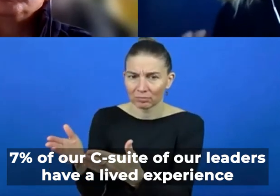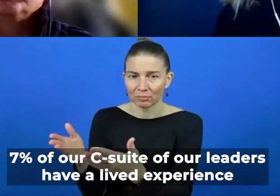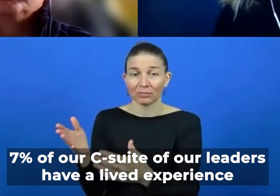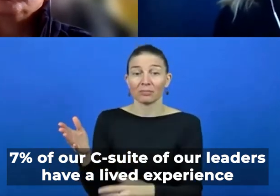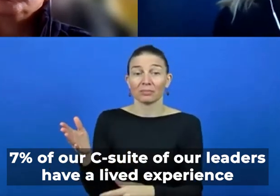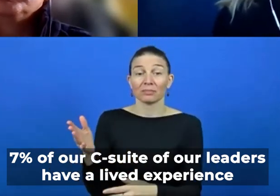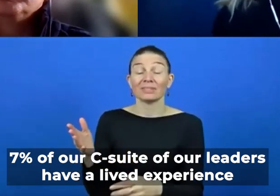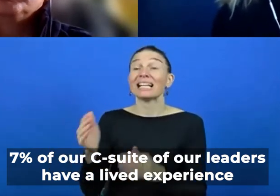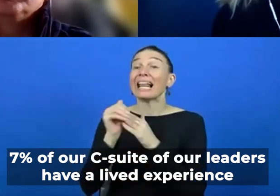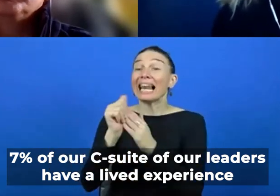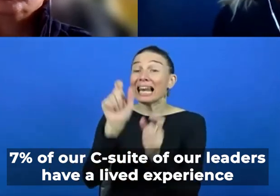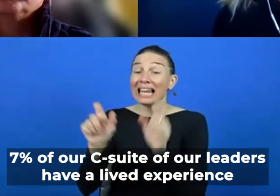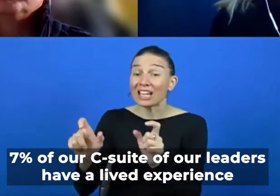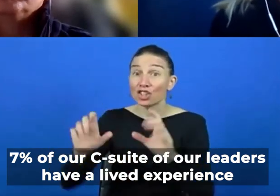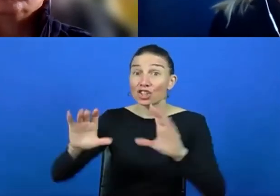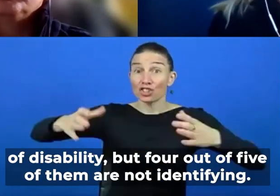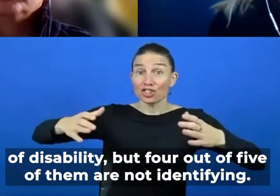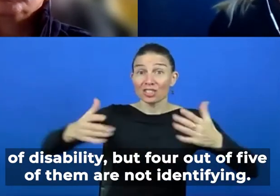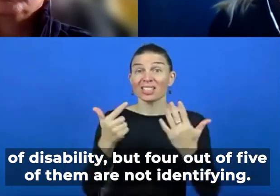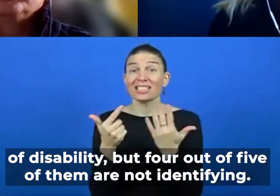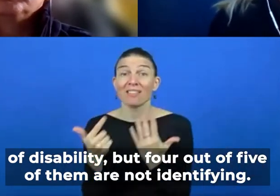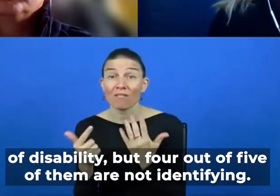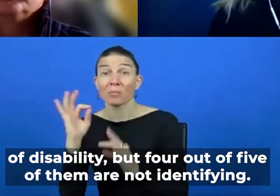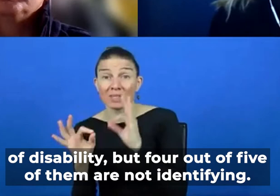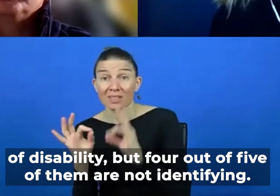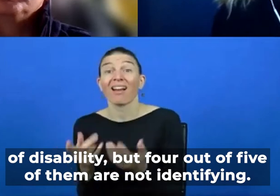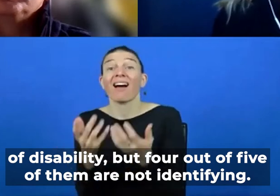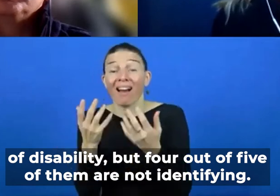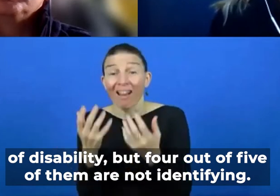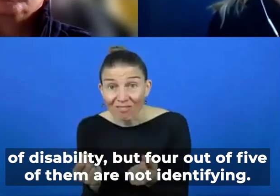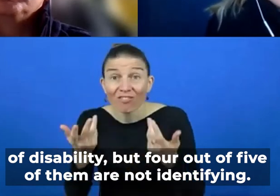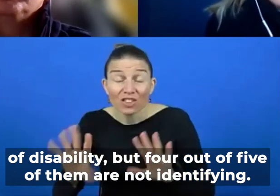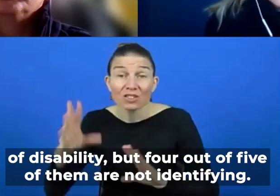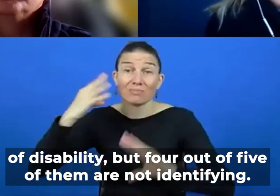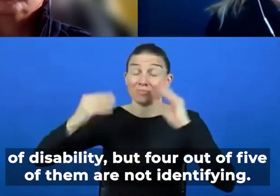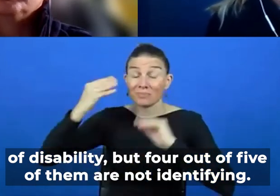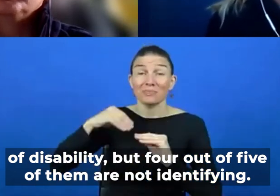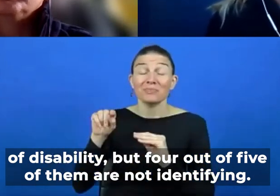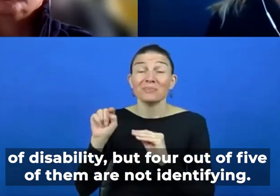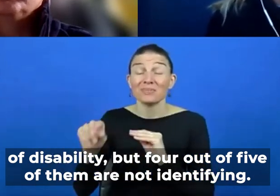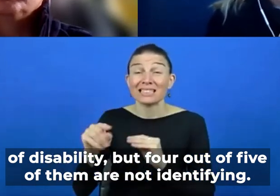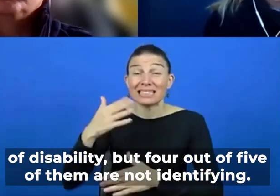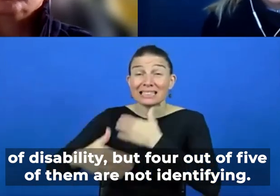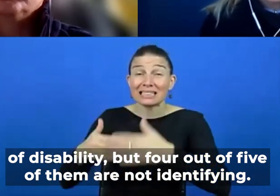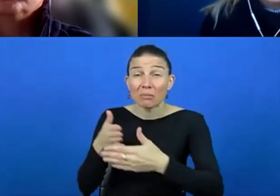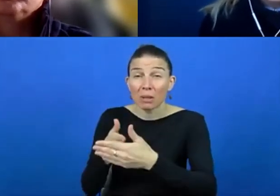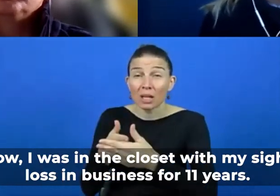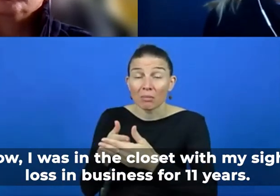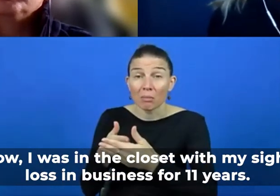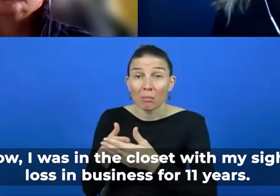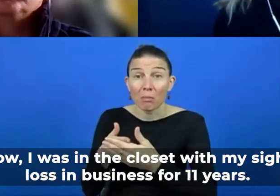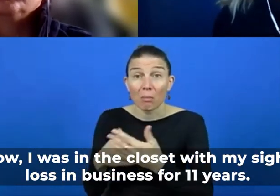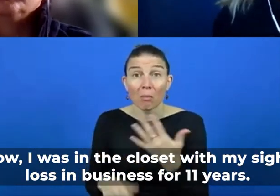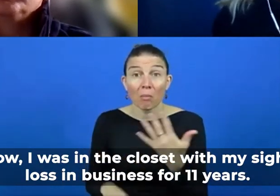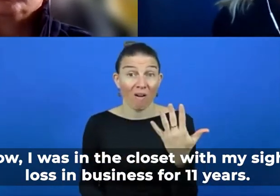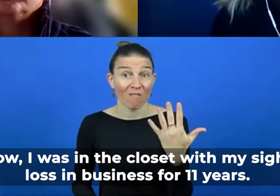of our leaders, have a lived experience of disability. But 4 out of 5 of them are not identifying. Now,